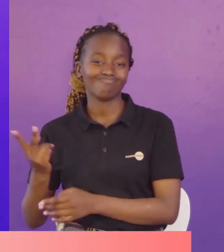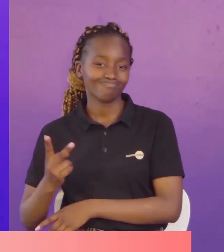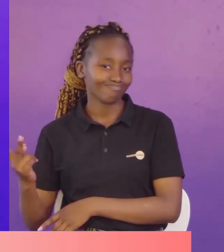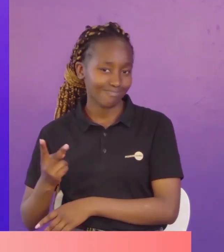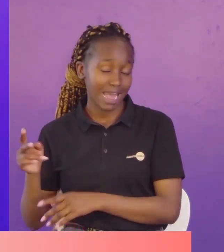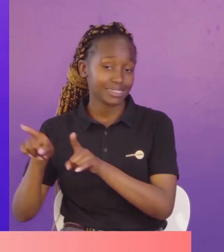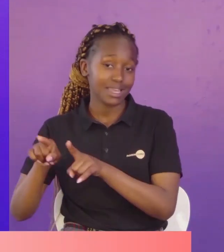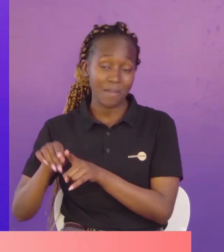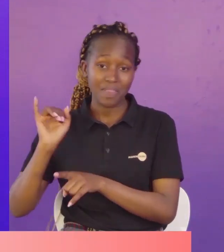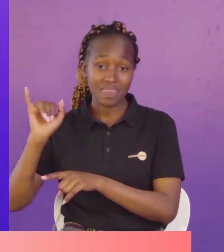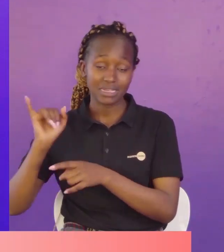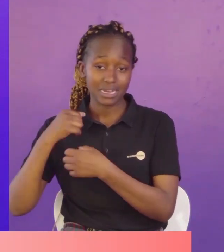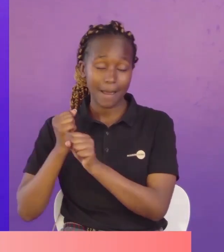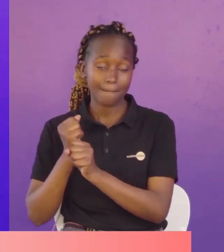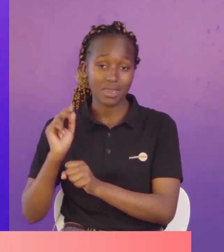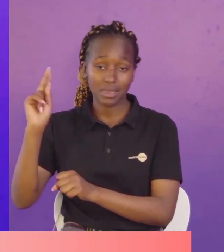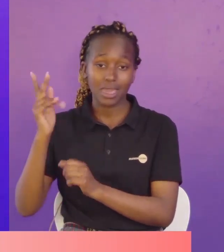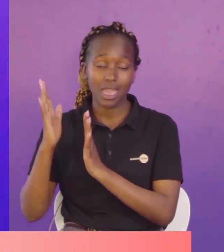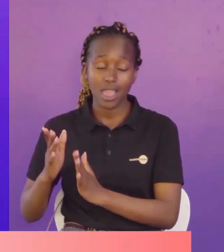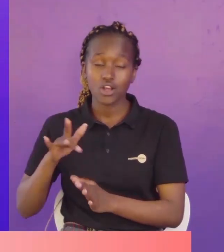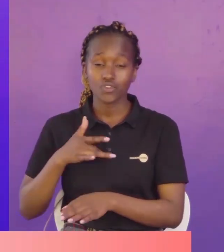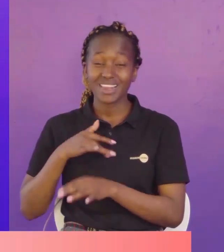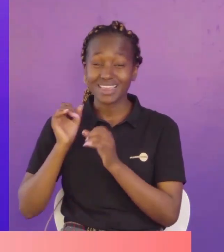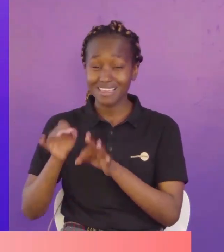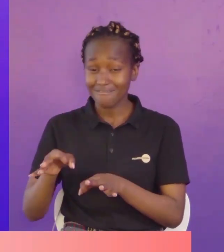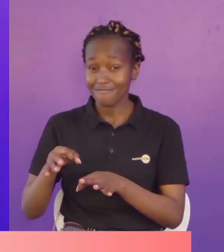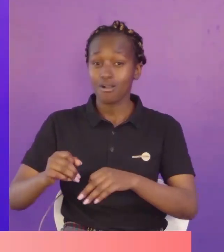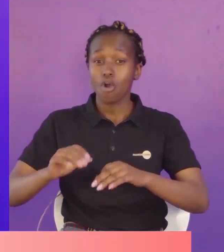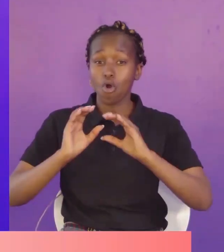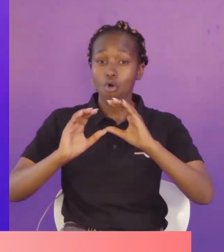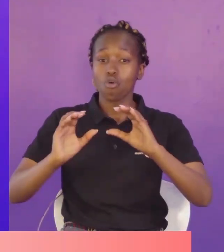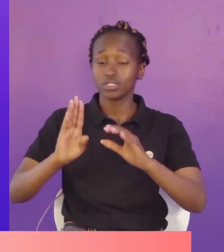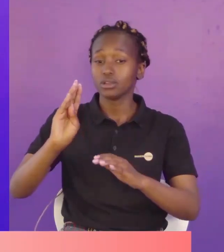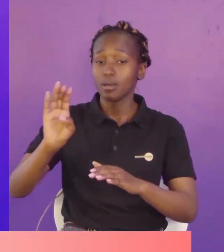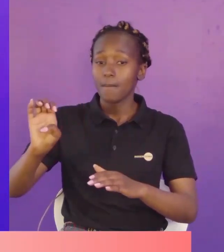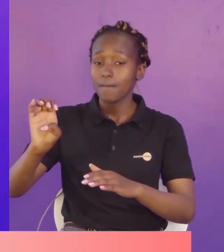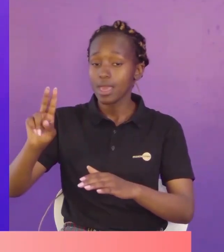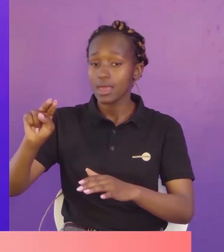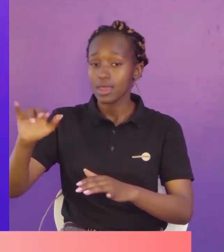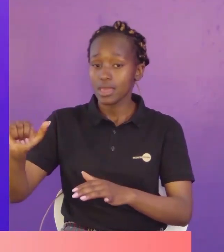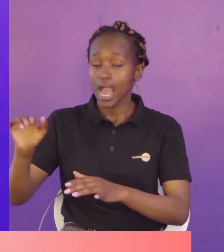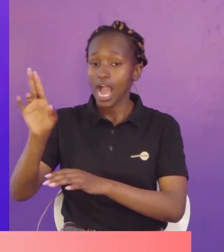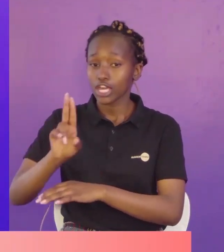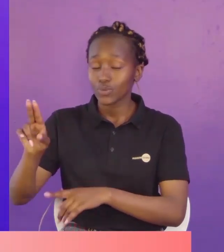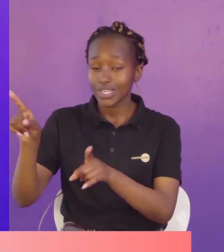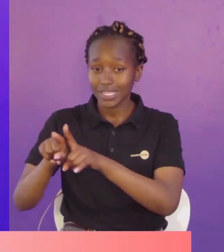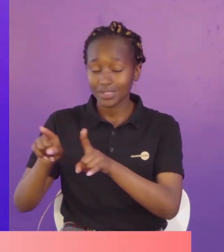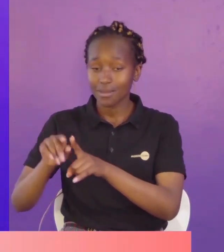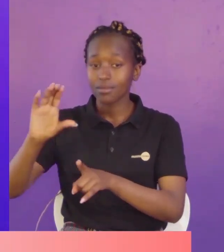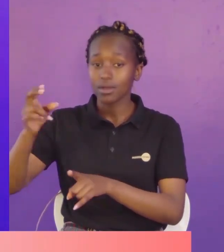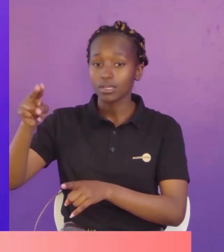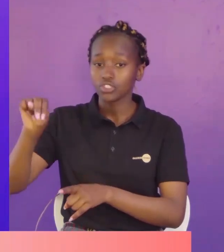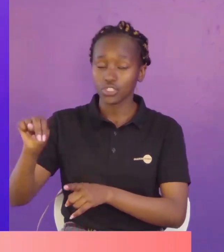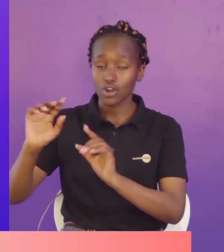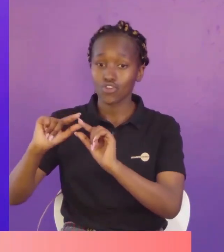Kenyan fans to think that if Benny McCarthy could have used the Chan squad, we could have performed better, but I